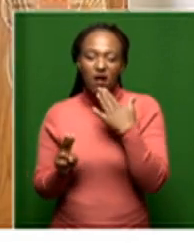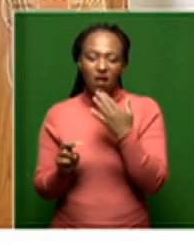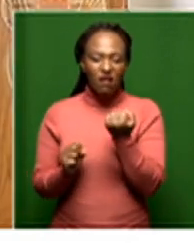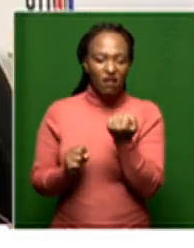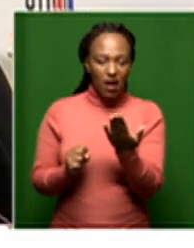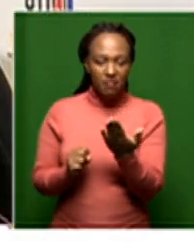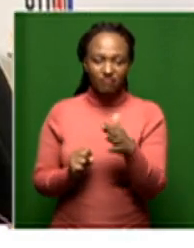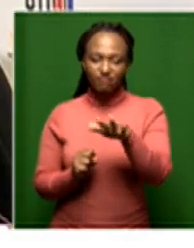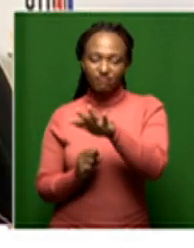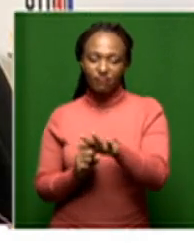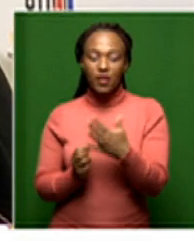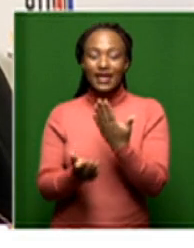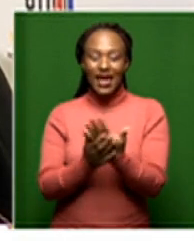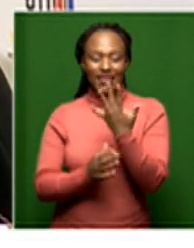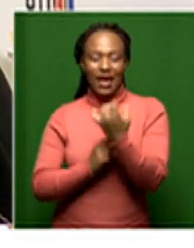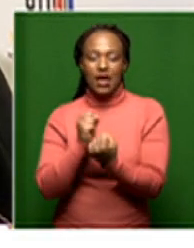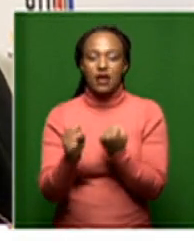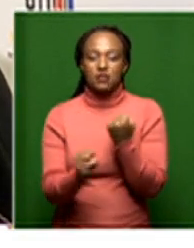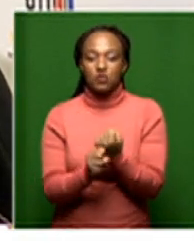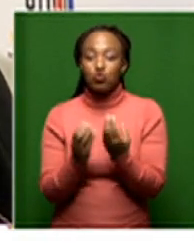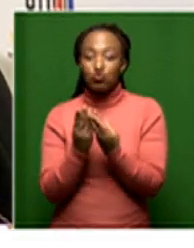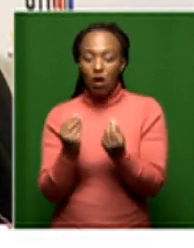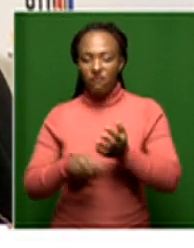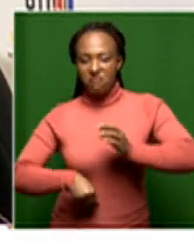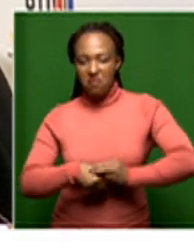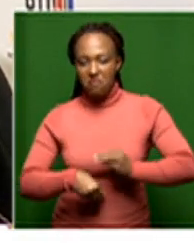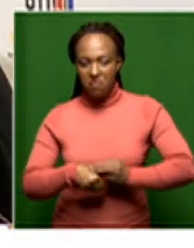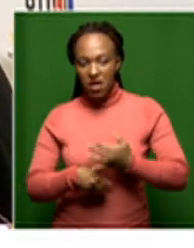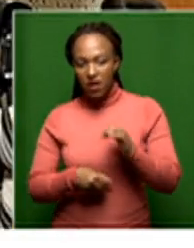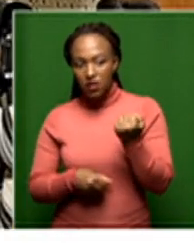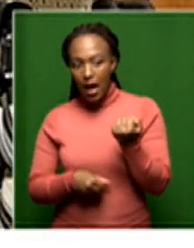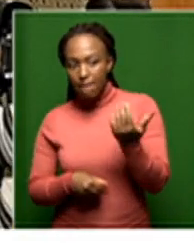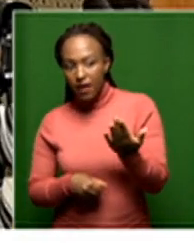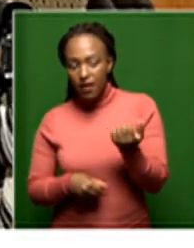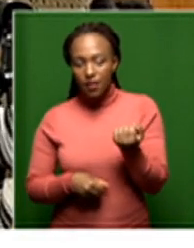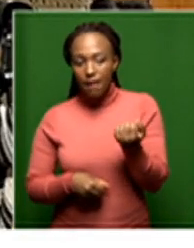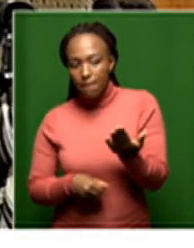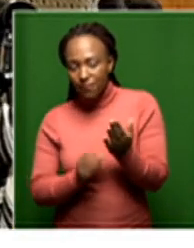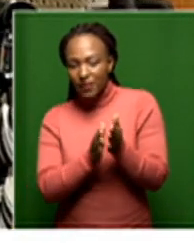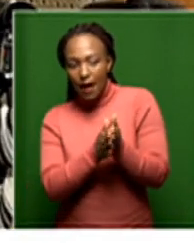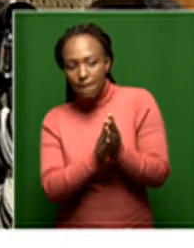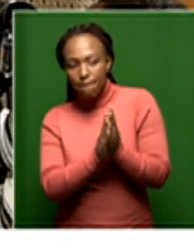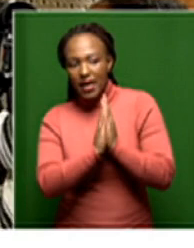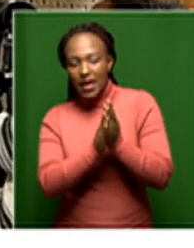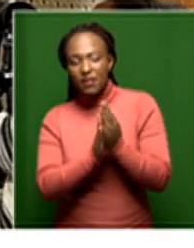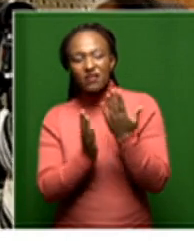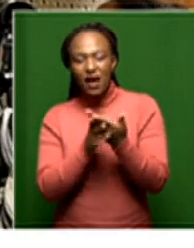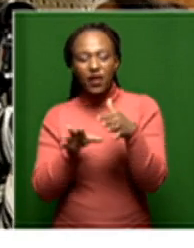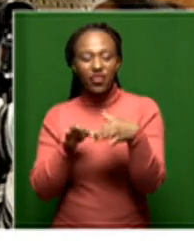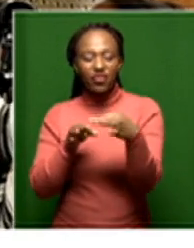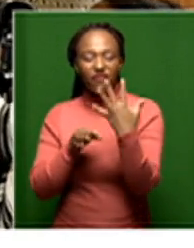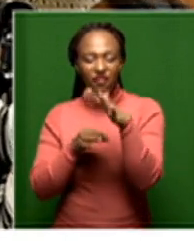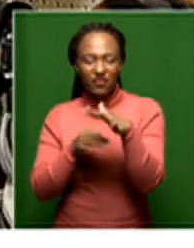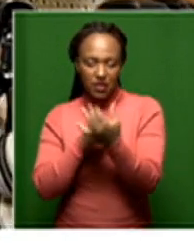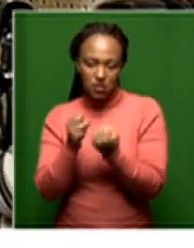in excess of 10 years to be resolved. And if there are appeals, that can go up to 15 years to be resolved.